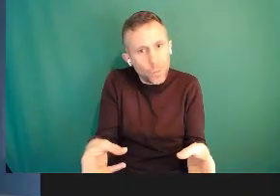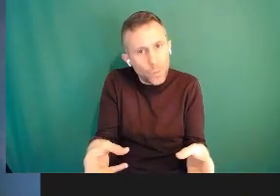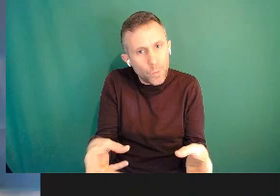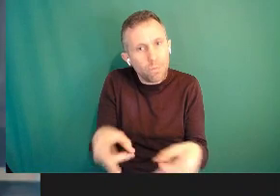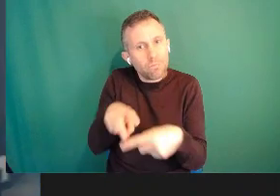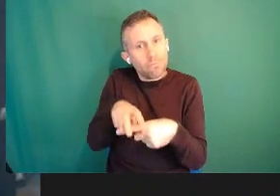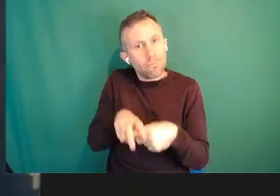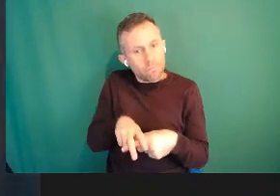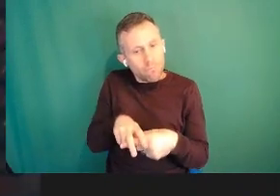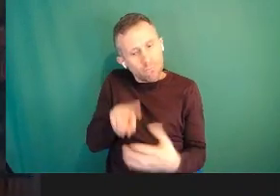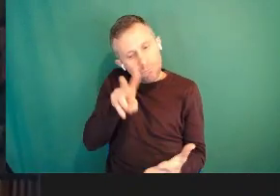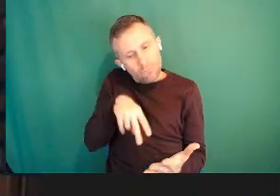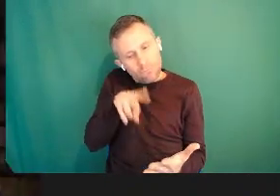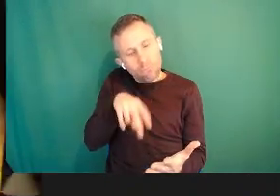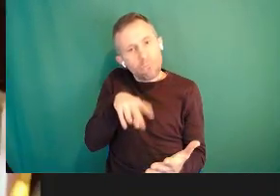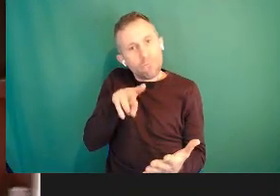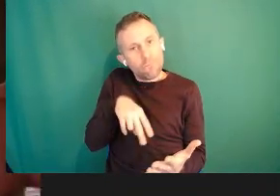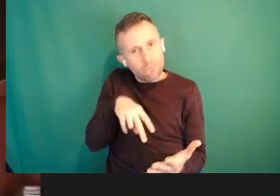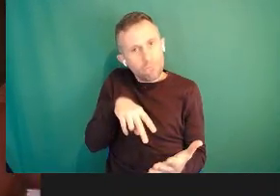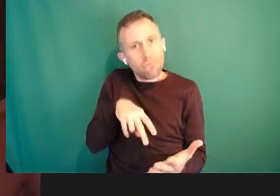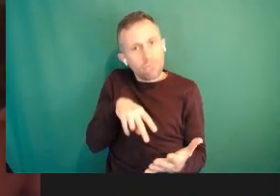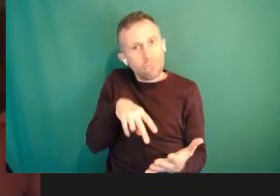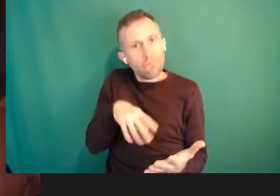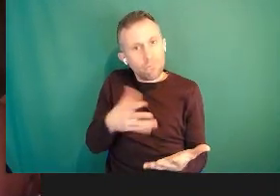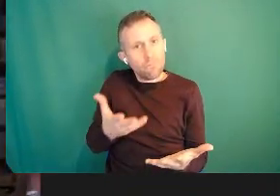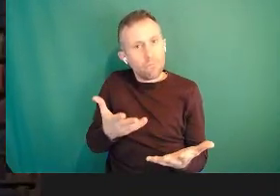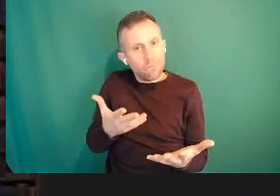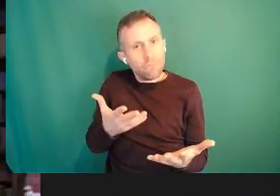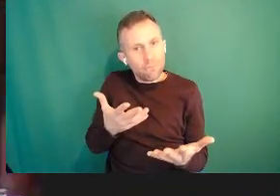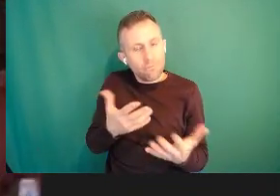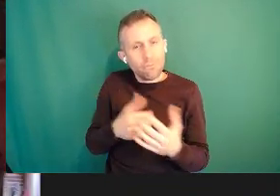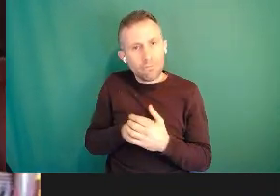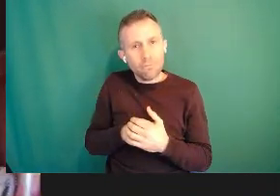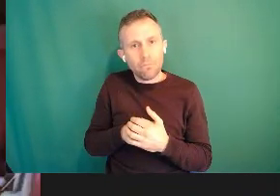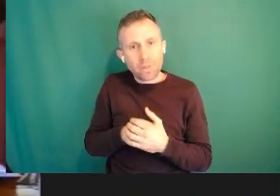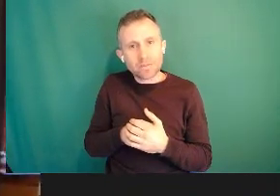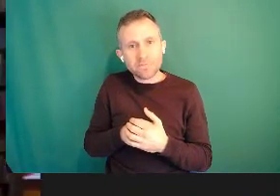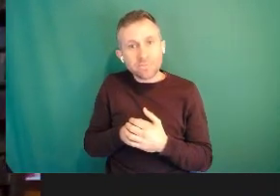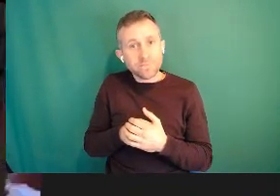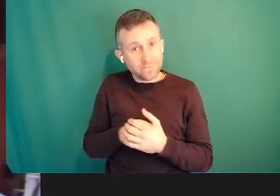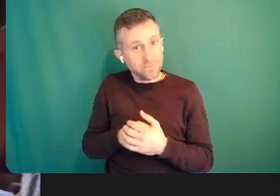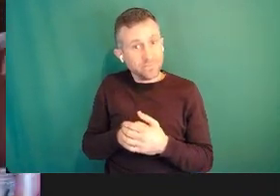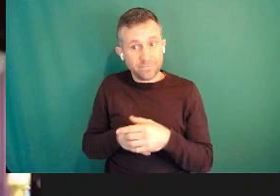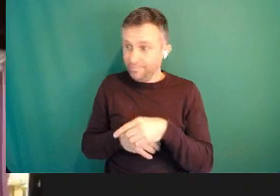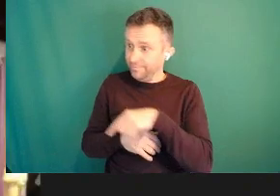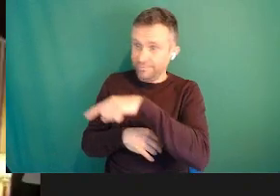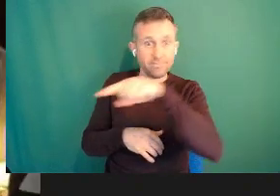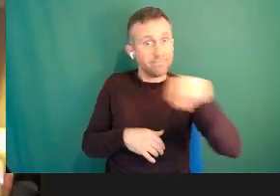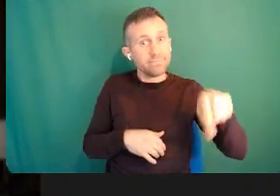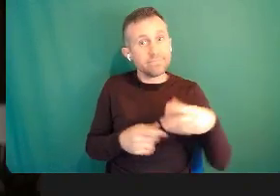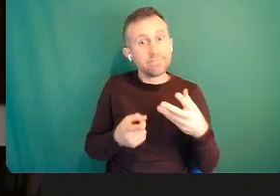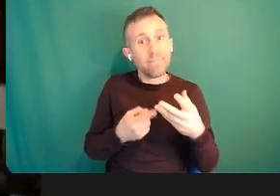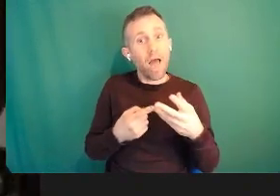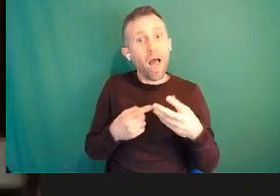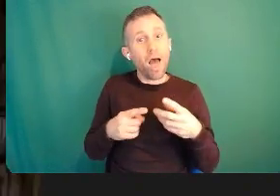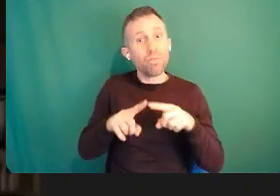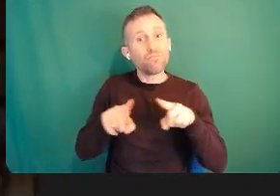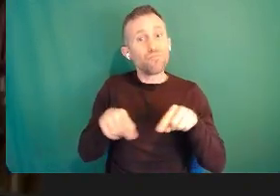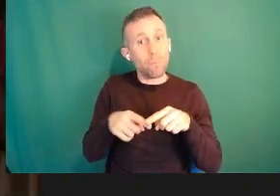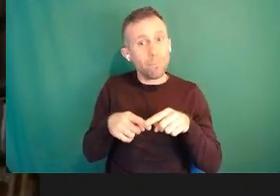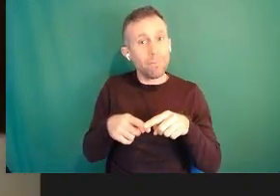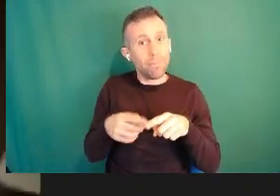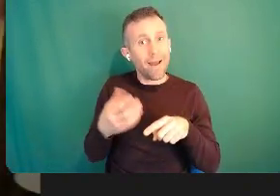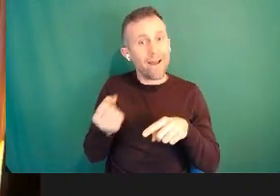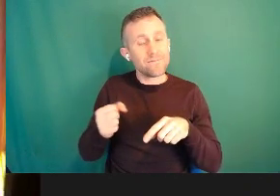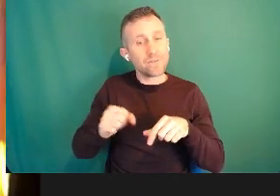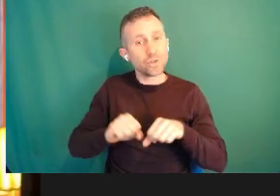rooms. So in most of the rooms, we always have seats for people. And there are some chairs which we don't allow people to sit on. For instance,